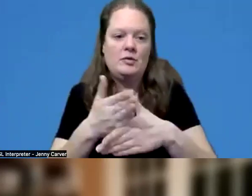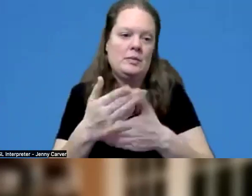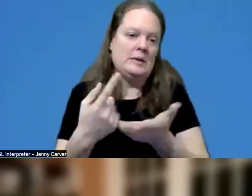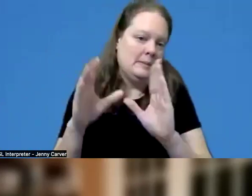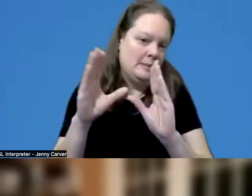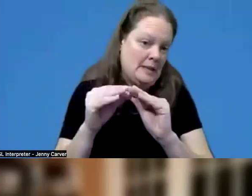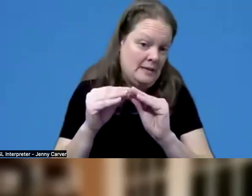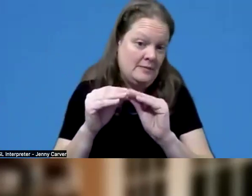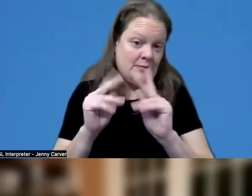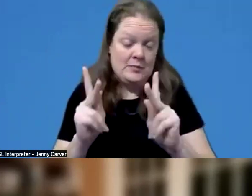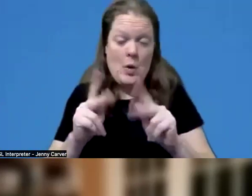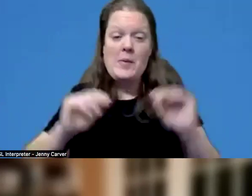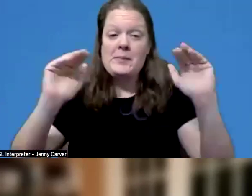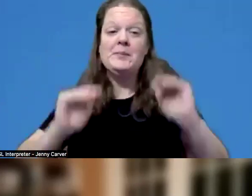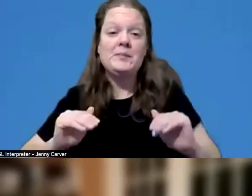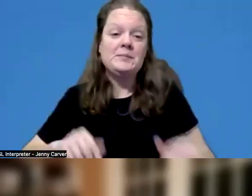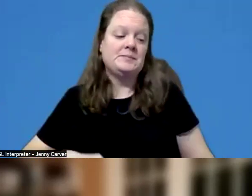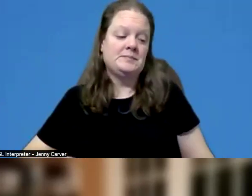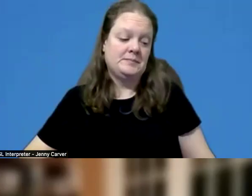conversations. Okay.